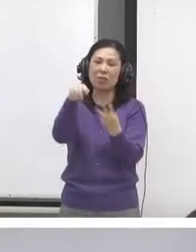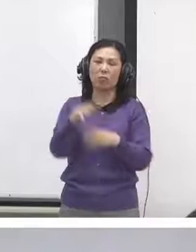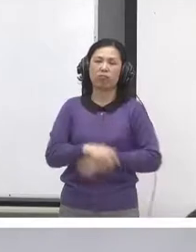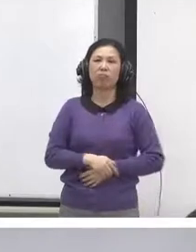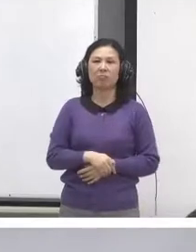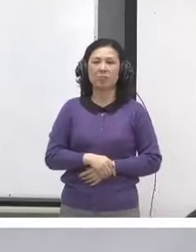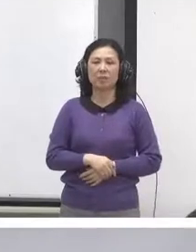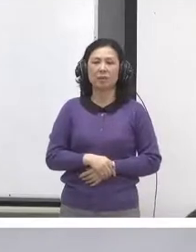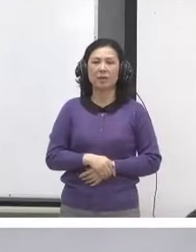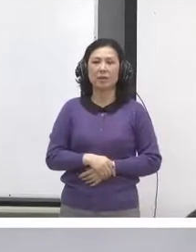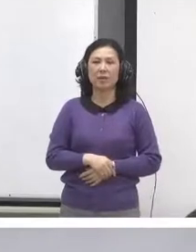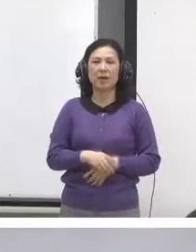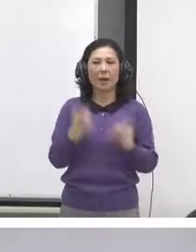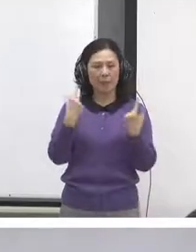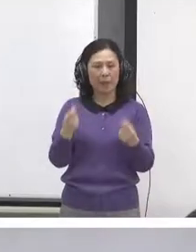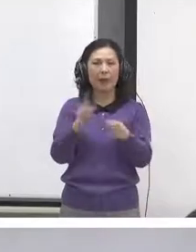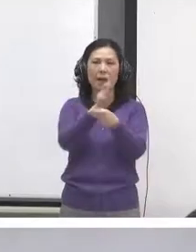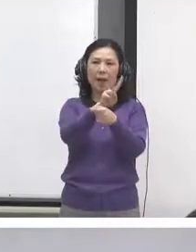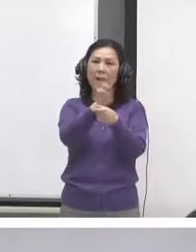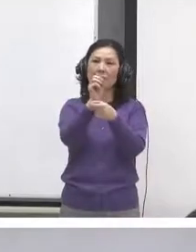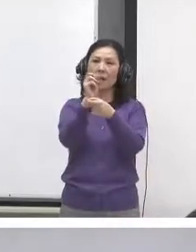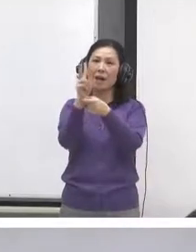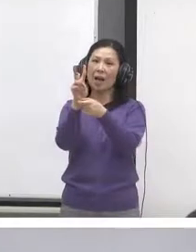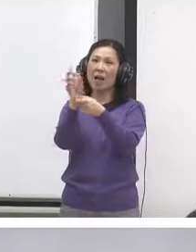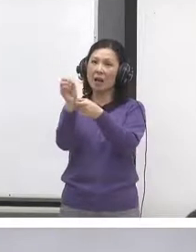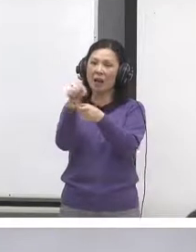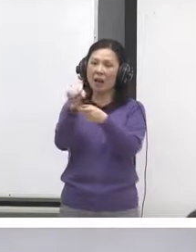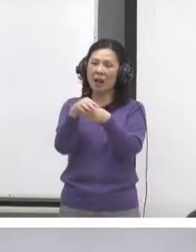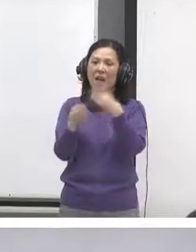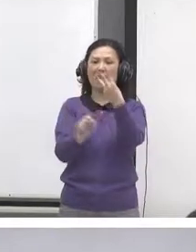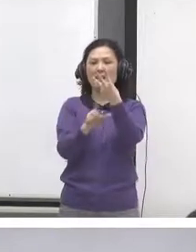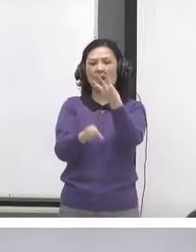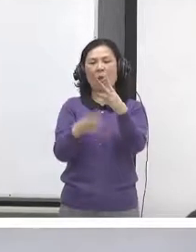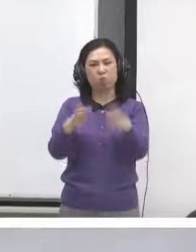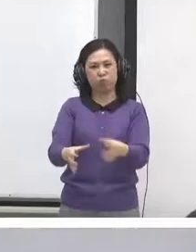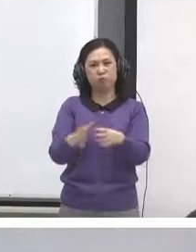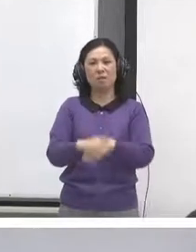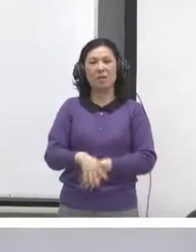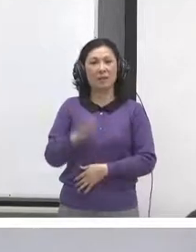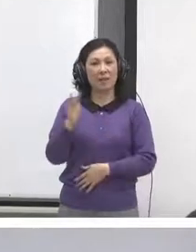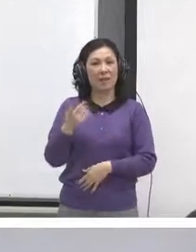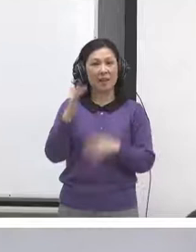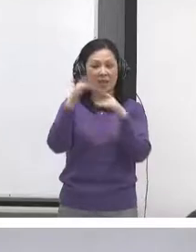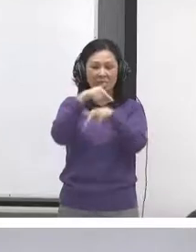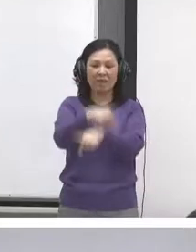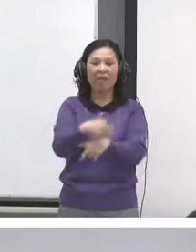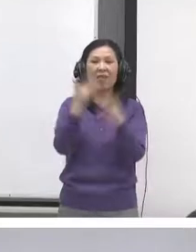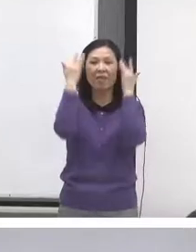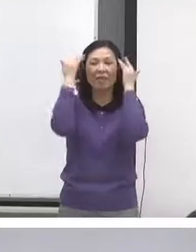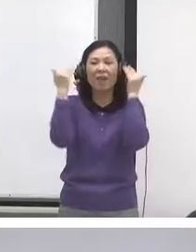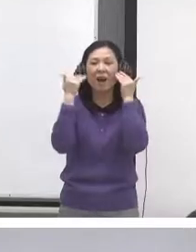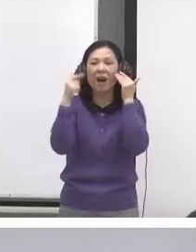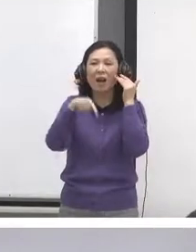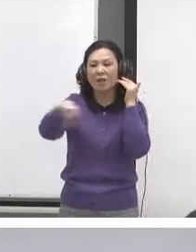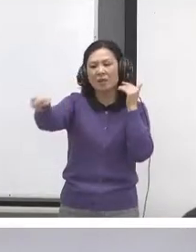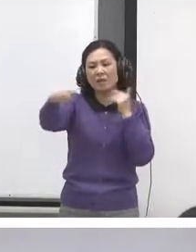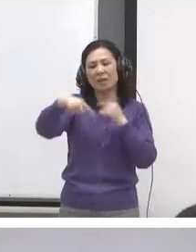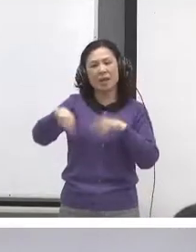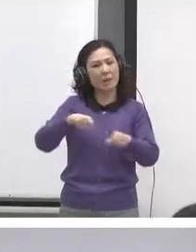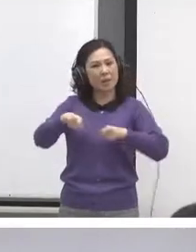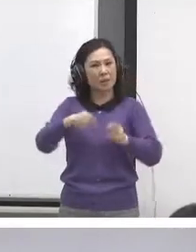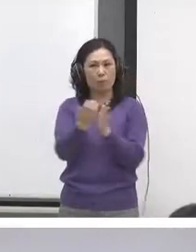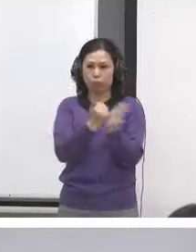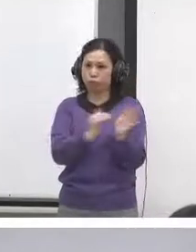March. And I think friends in South Korea is all setting up the whole plan, and also we find a good